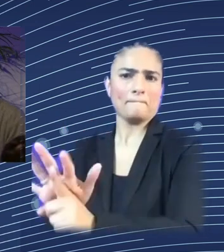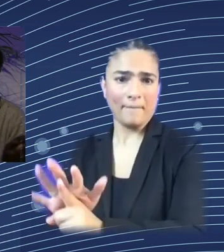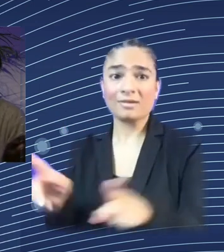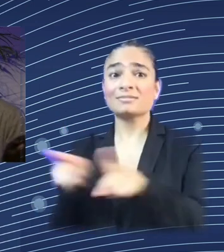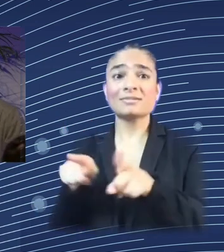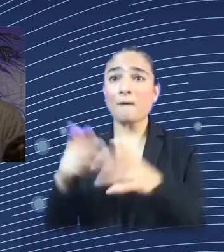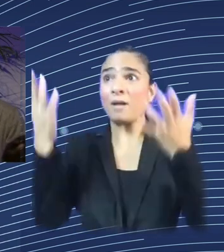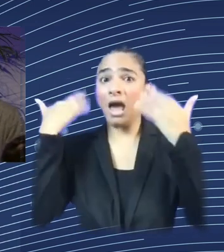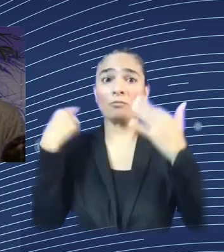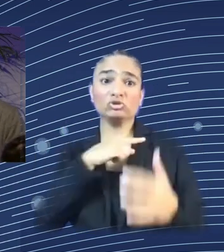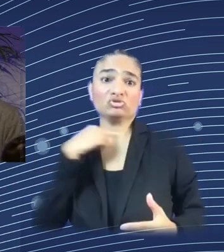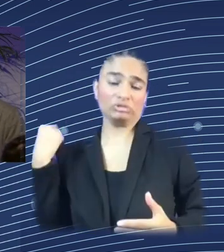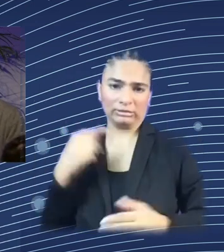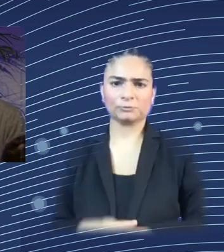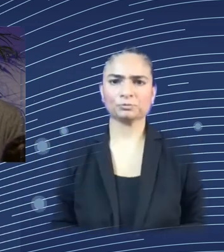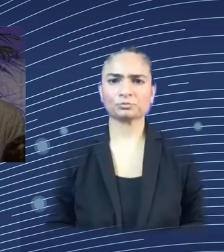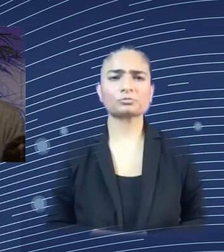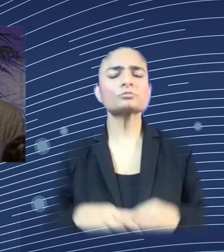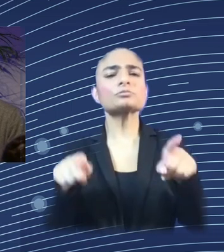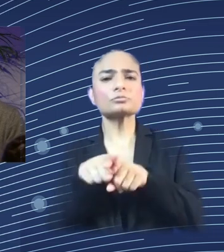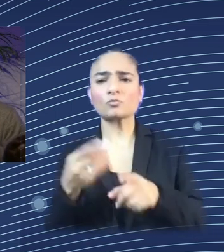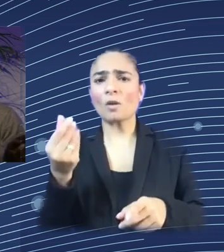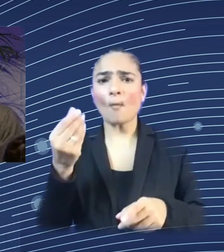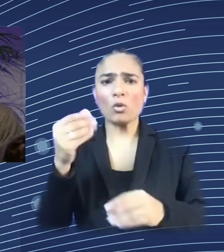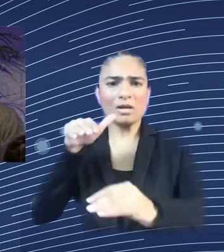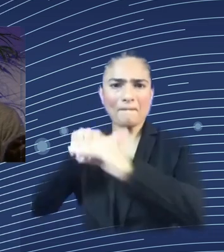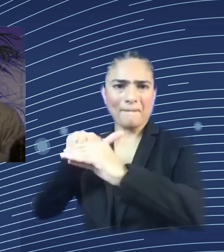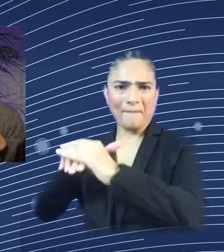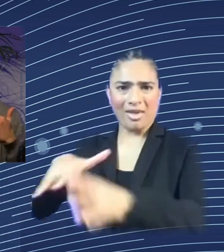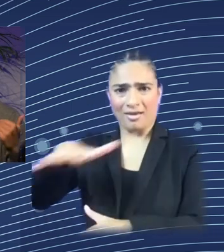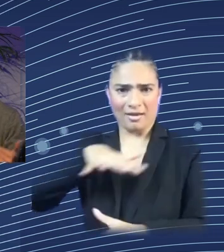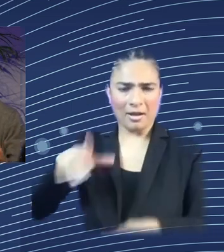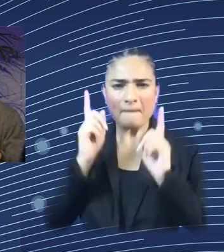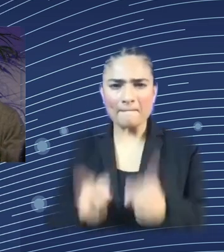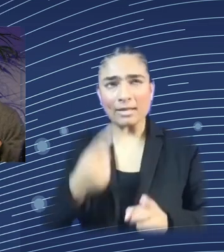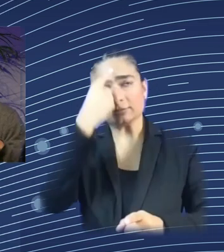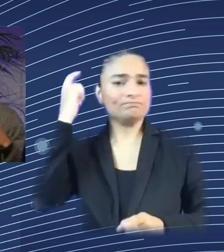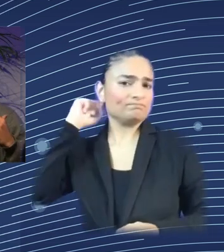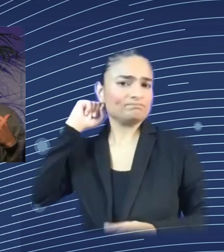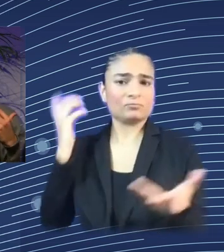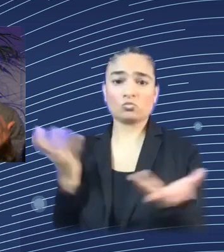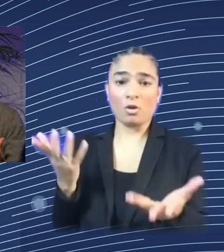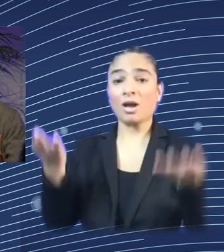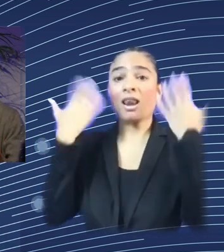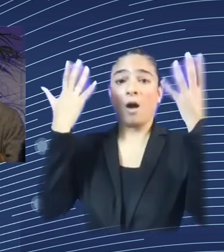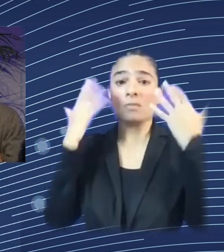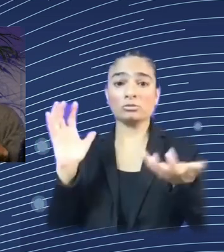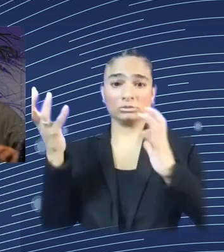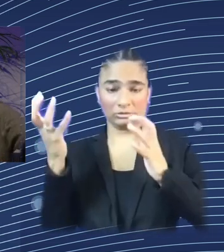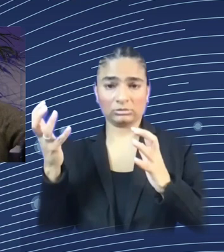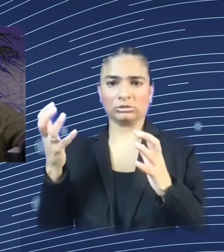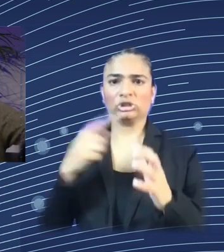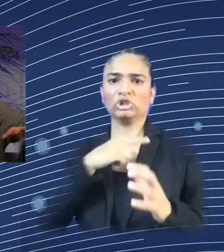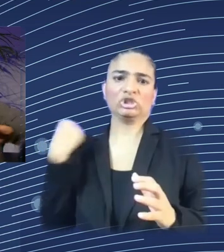find, they buy it, and then that's it. But today with AI, you can add much more layers, much more 360 degree